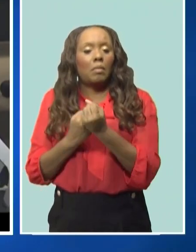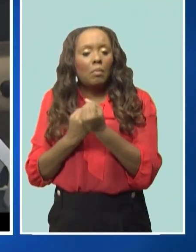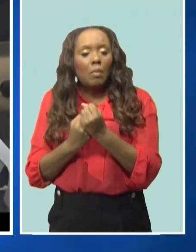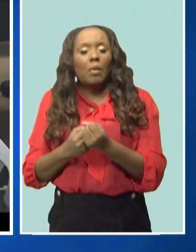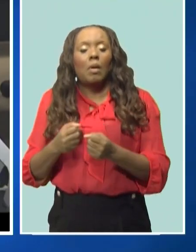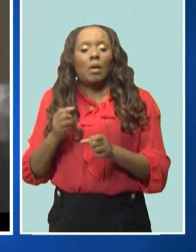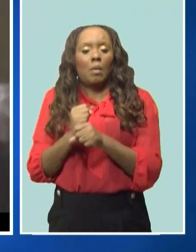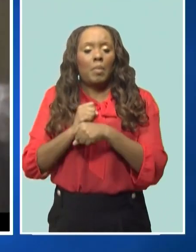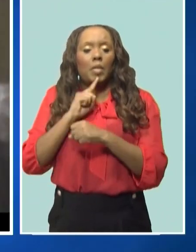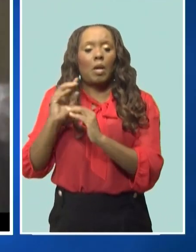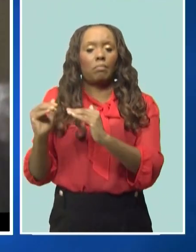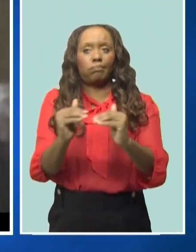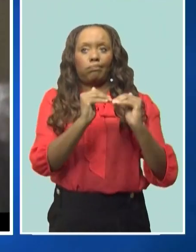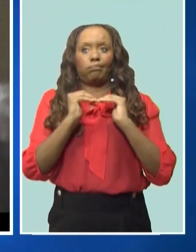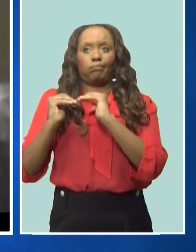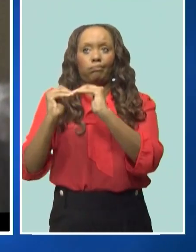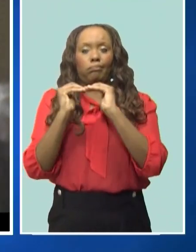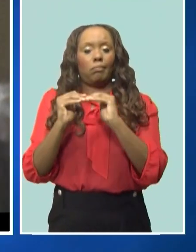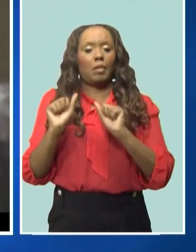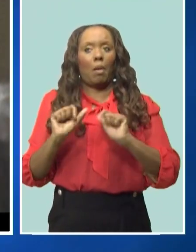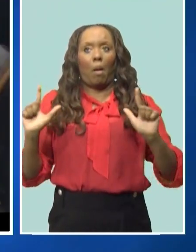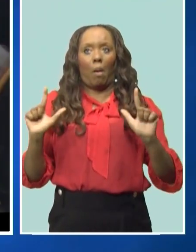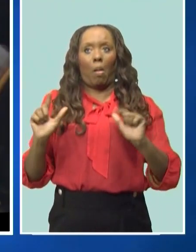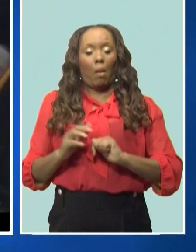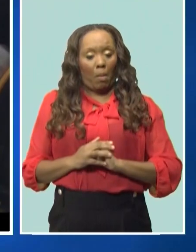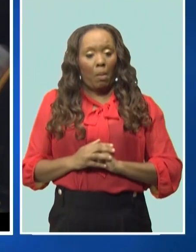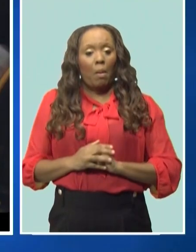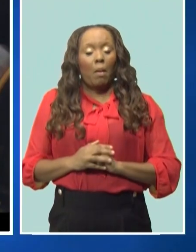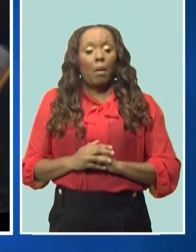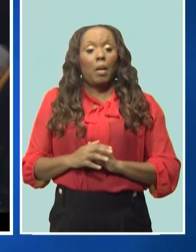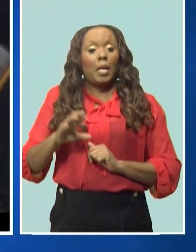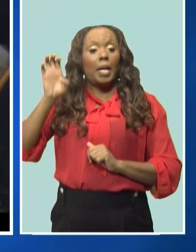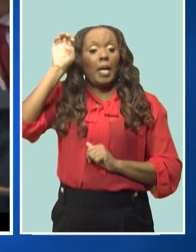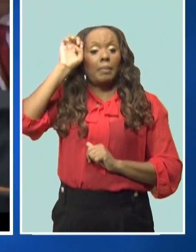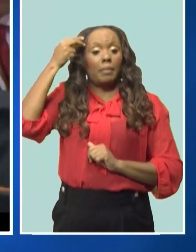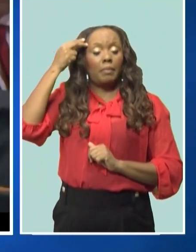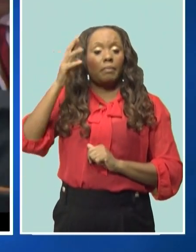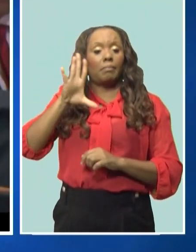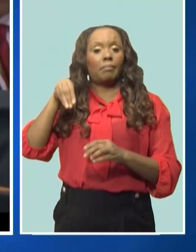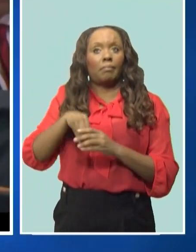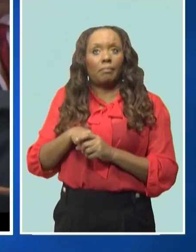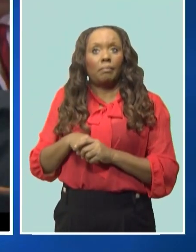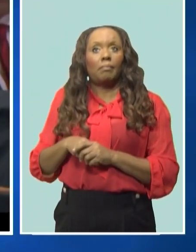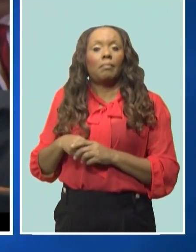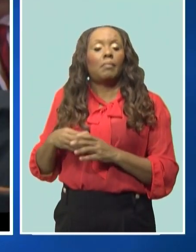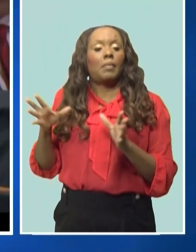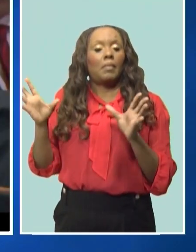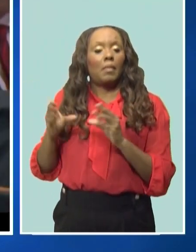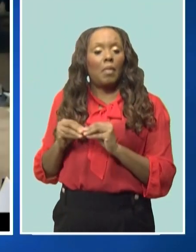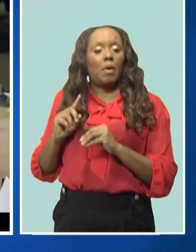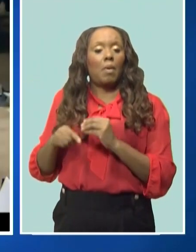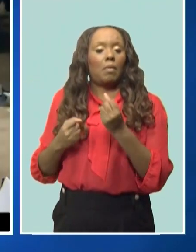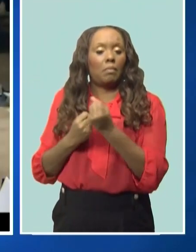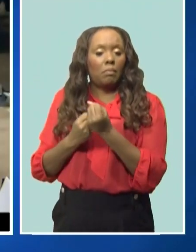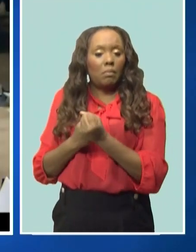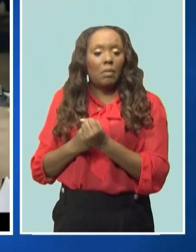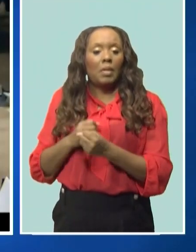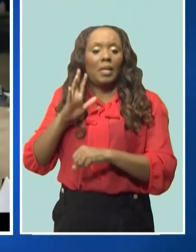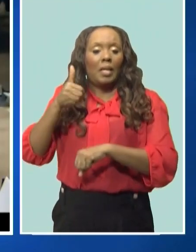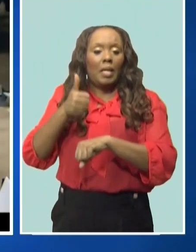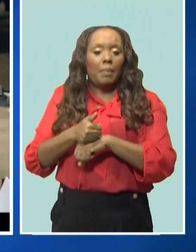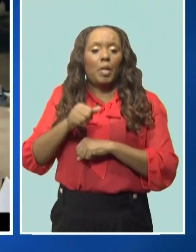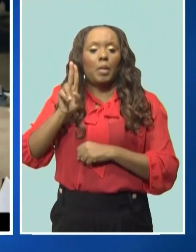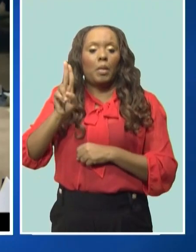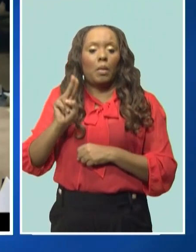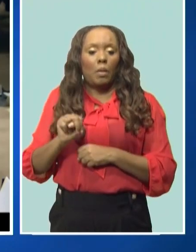guarantee equality for all individuals. Mr. Hinkson participated in a side event on developing and promoting implementation of the